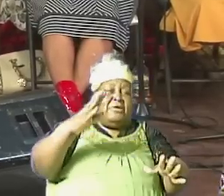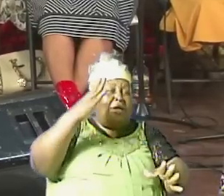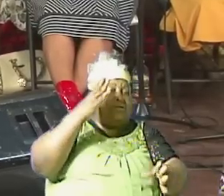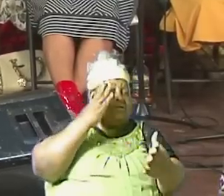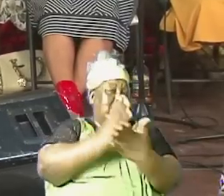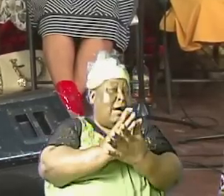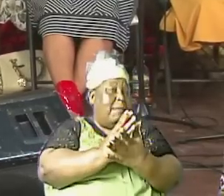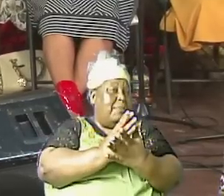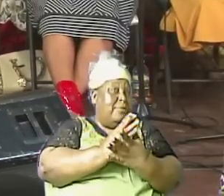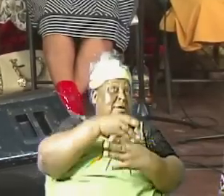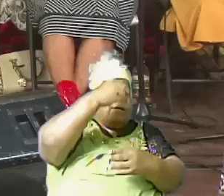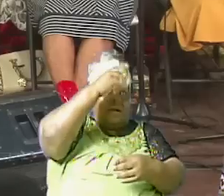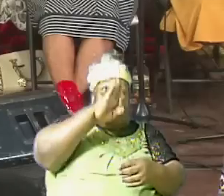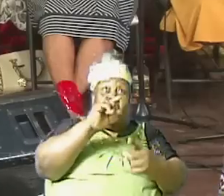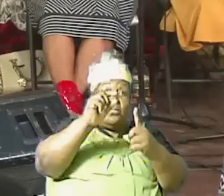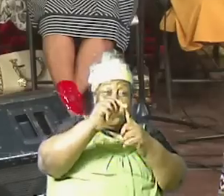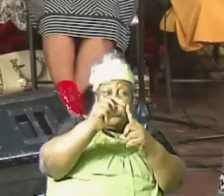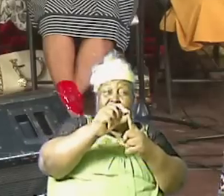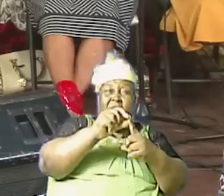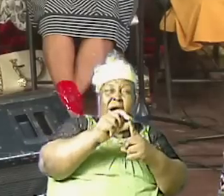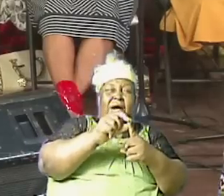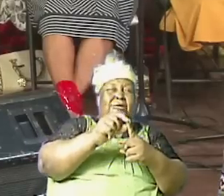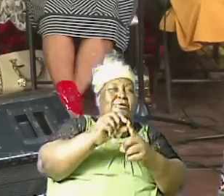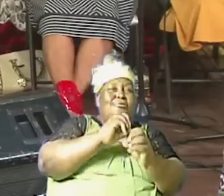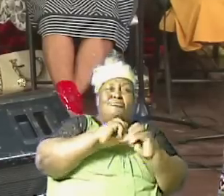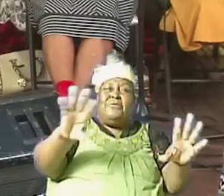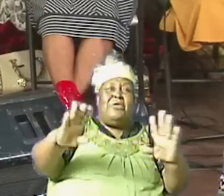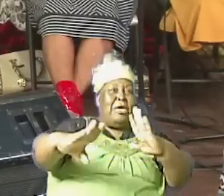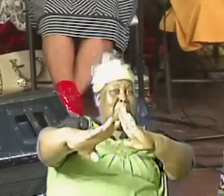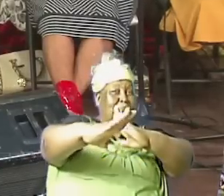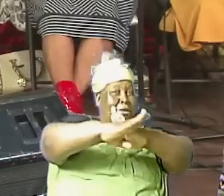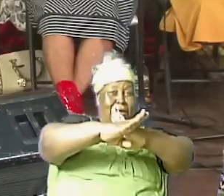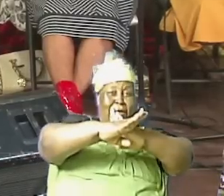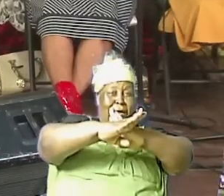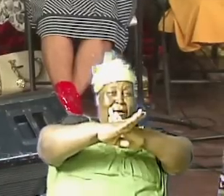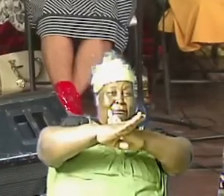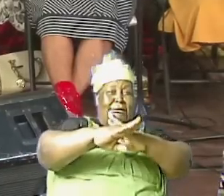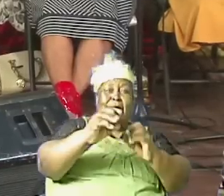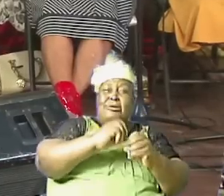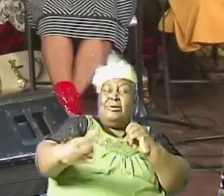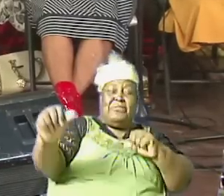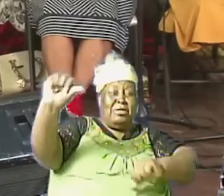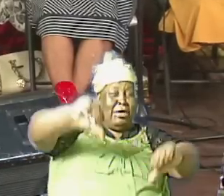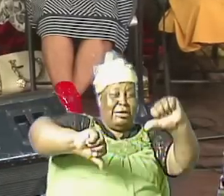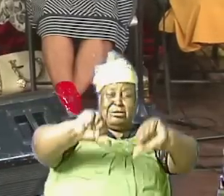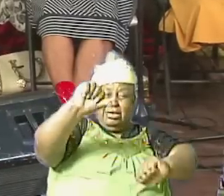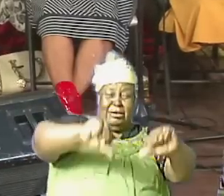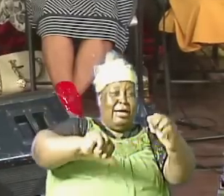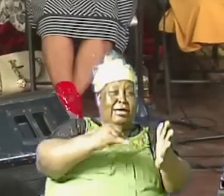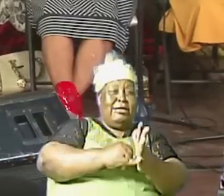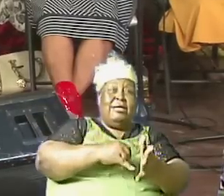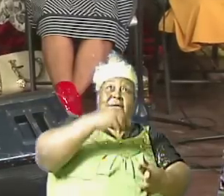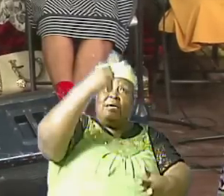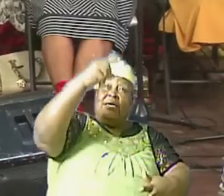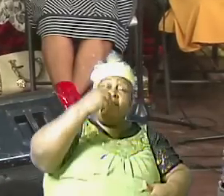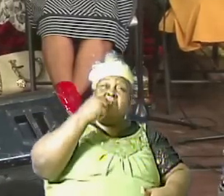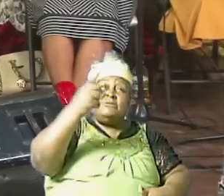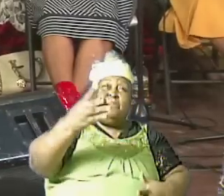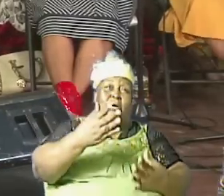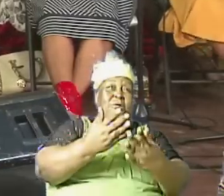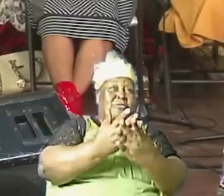can stop it. Nothing can block it. Nothing can deny it. He